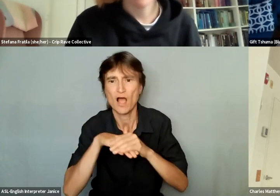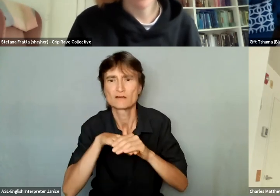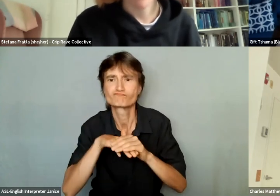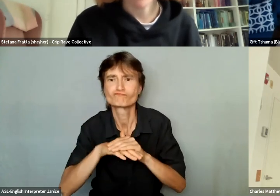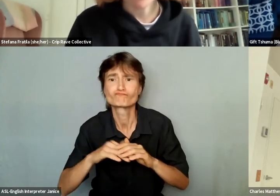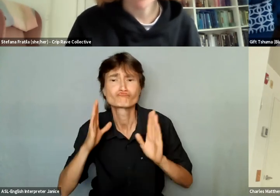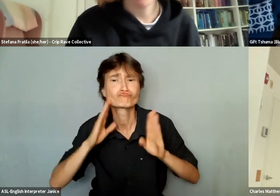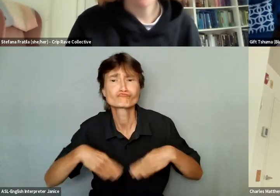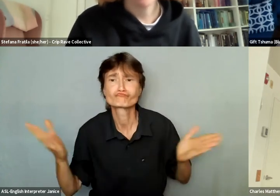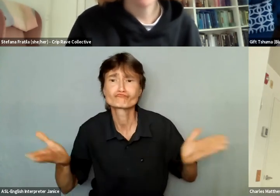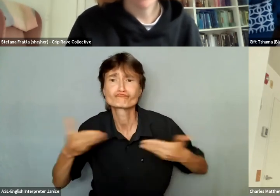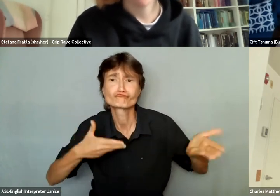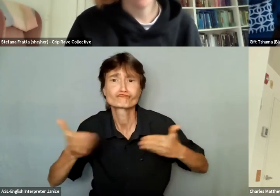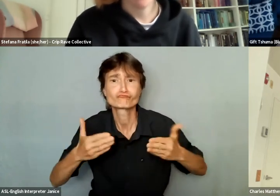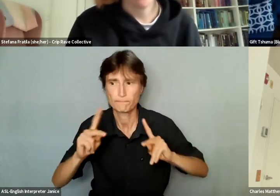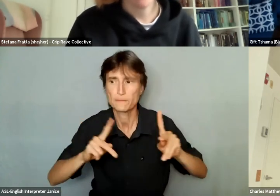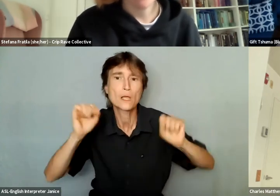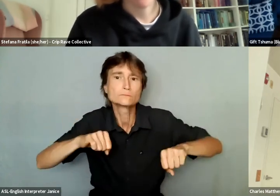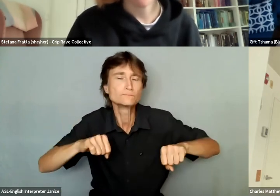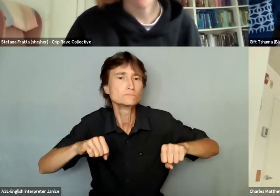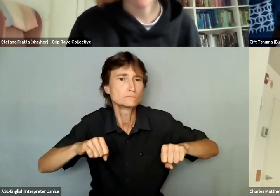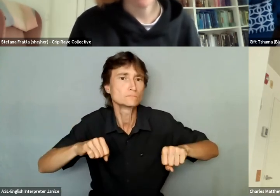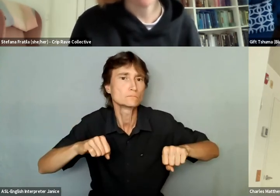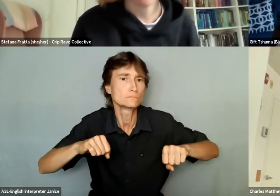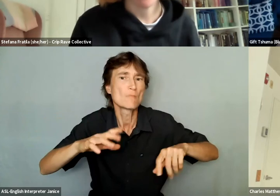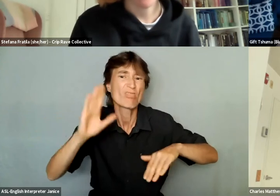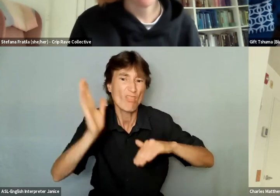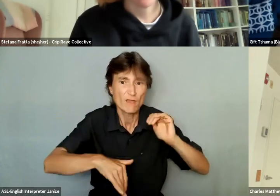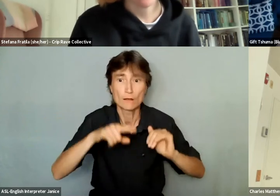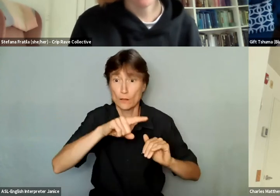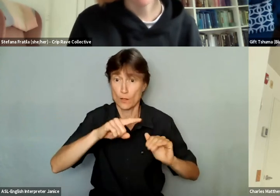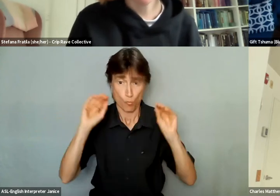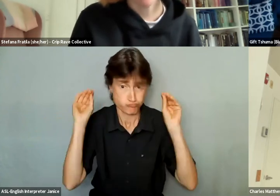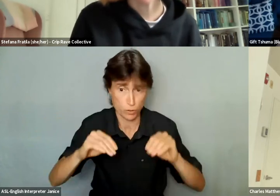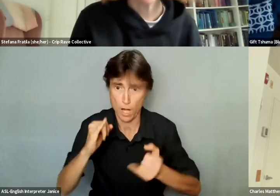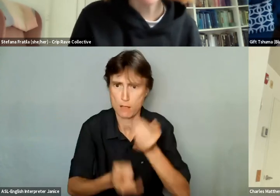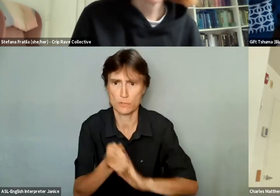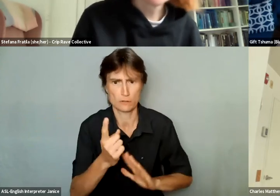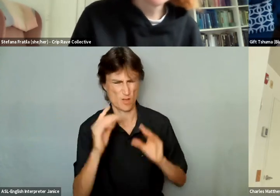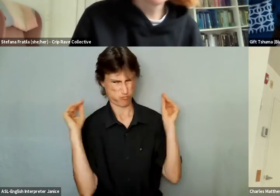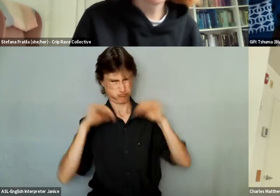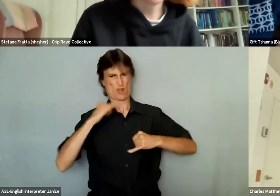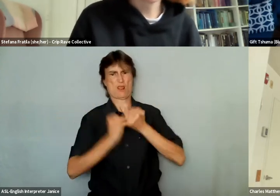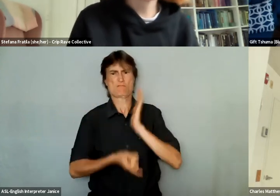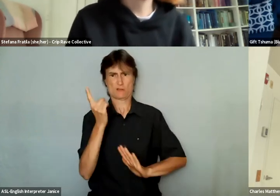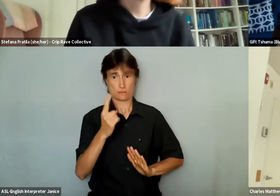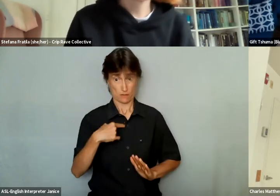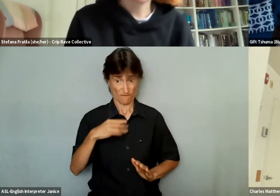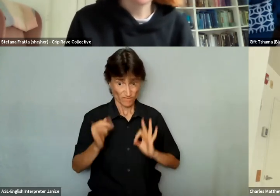of bringing people together, rather than kind of trying to figure it out last minute, because that doesn't usually work.